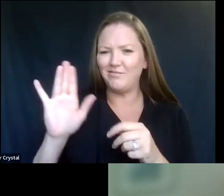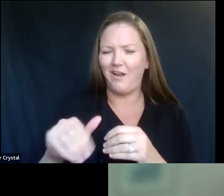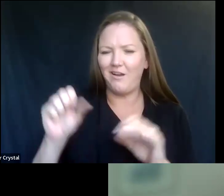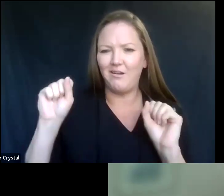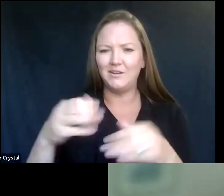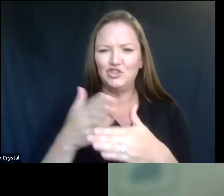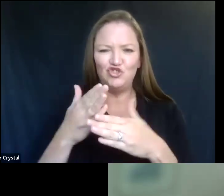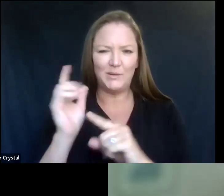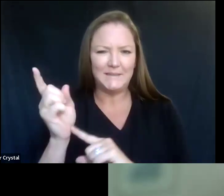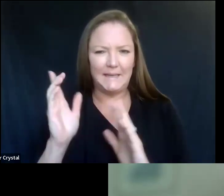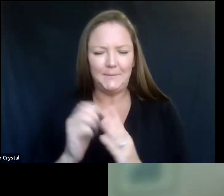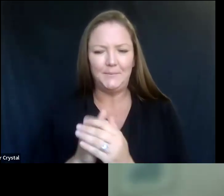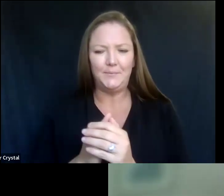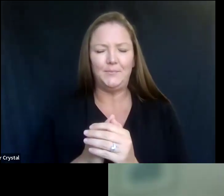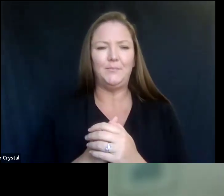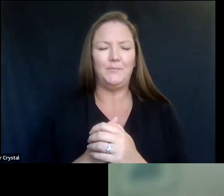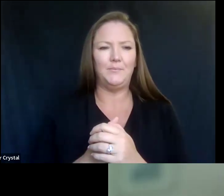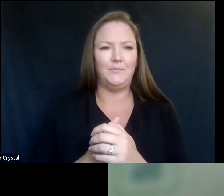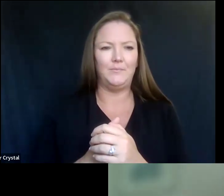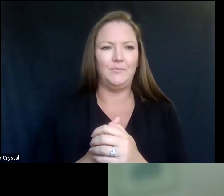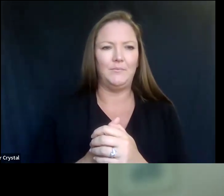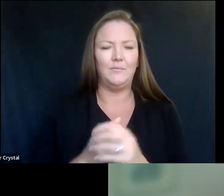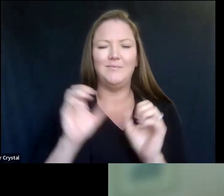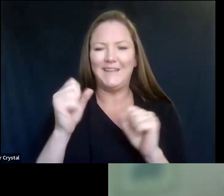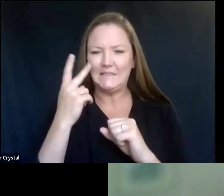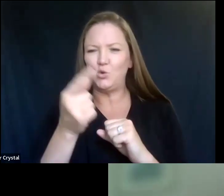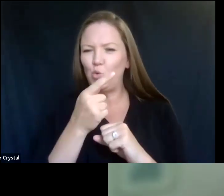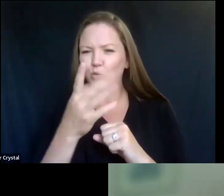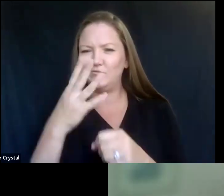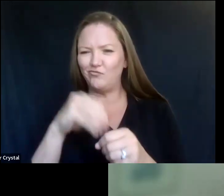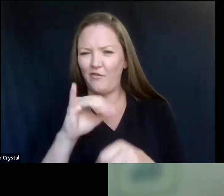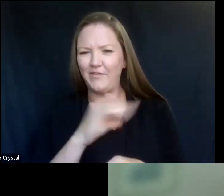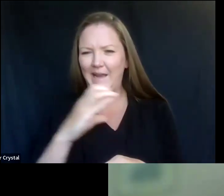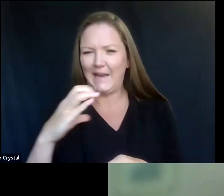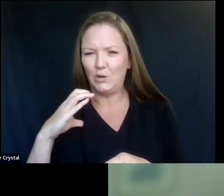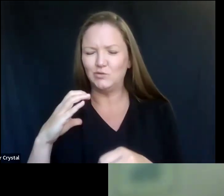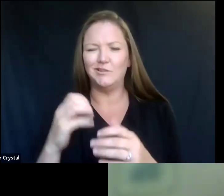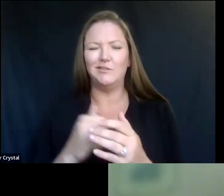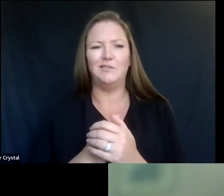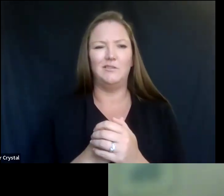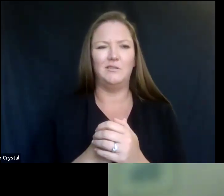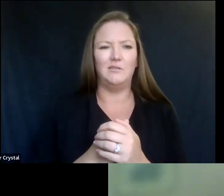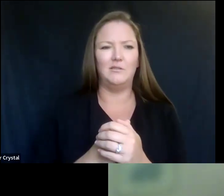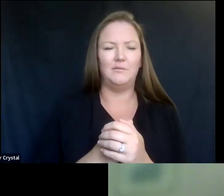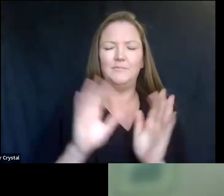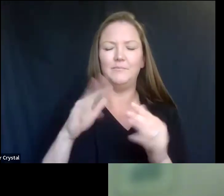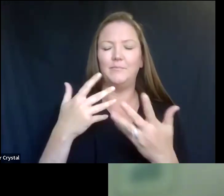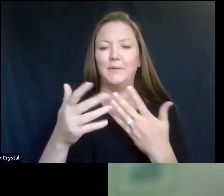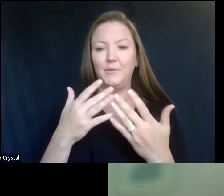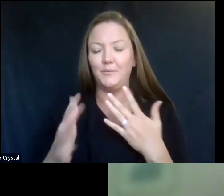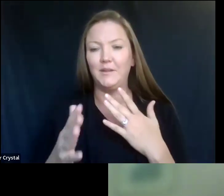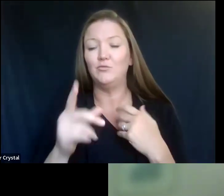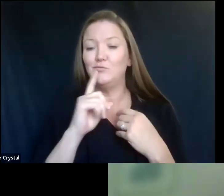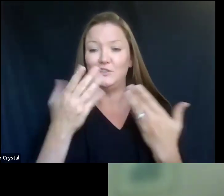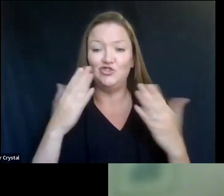second from November, so you can see who's on the council and who's also like all the different working groups. But broadly speaking,